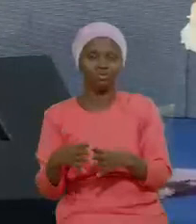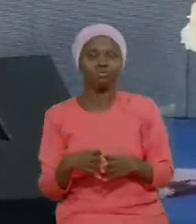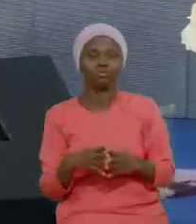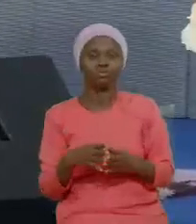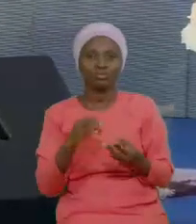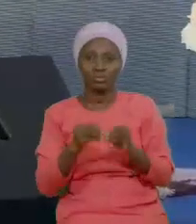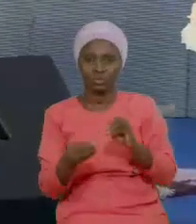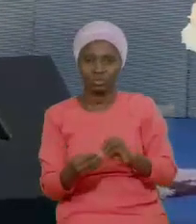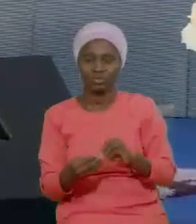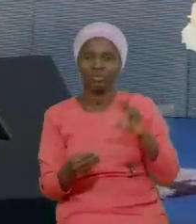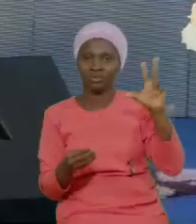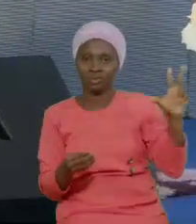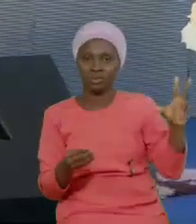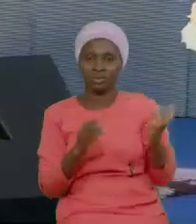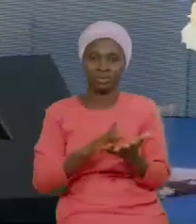Number three, glory.